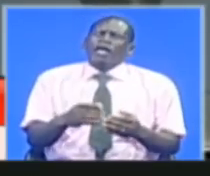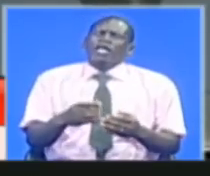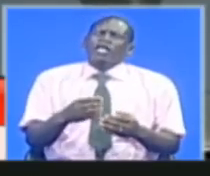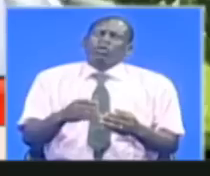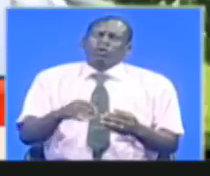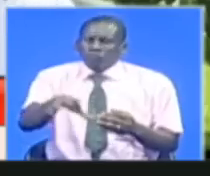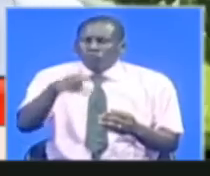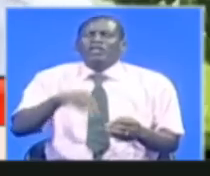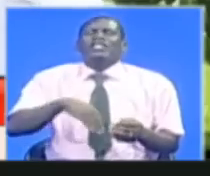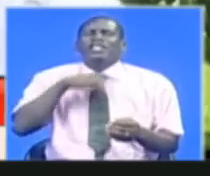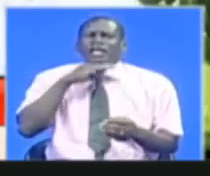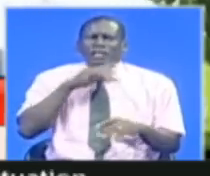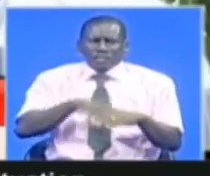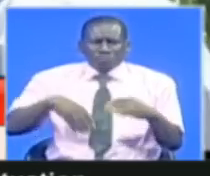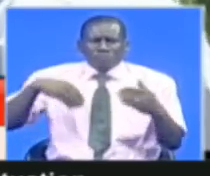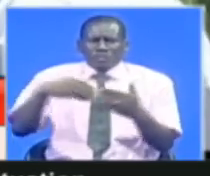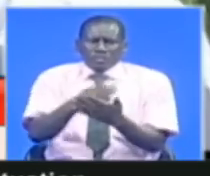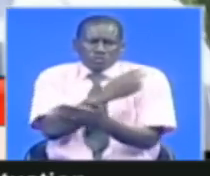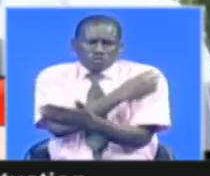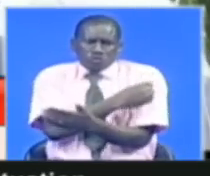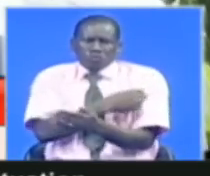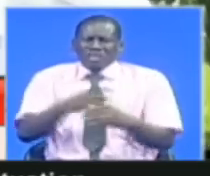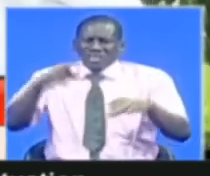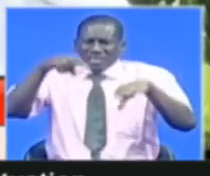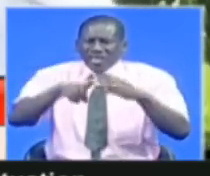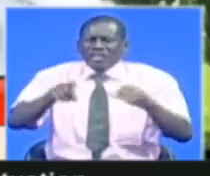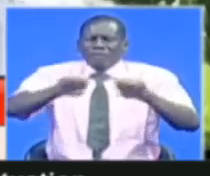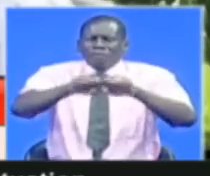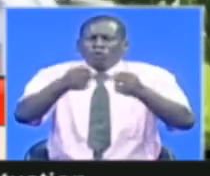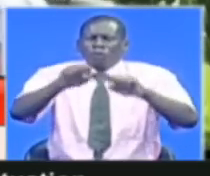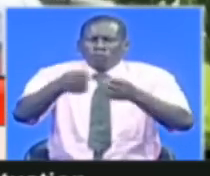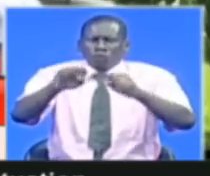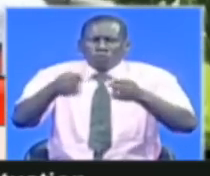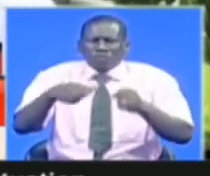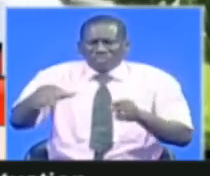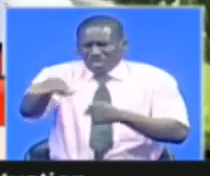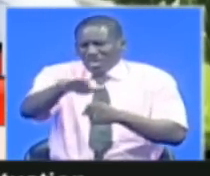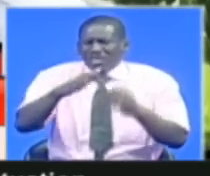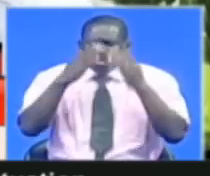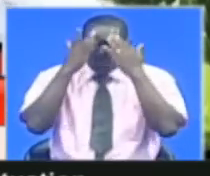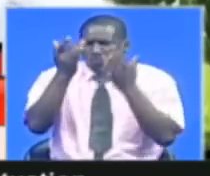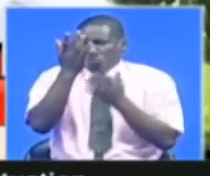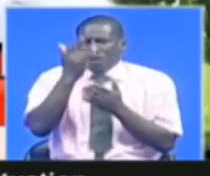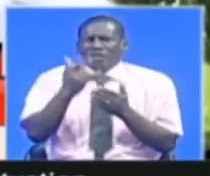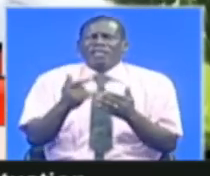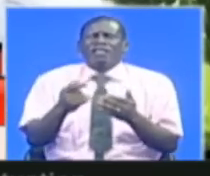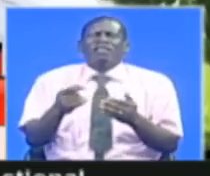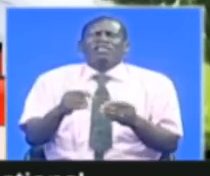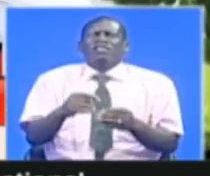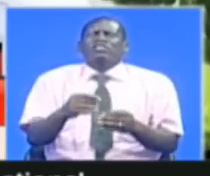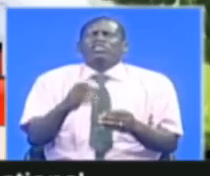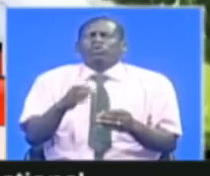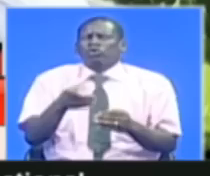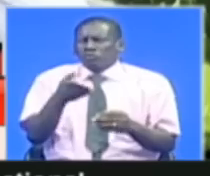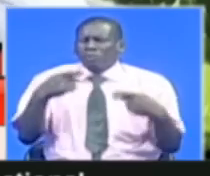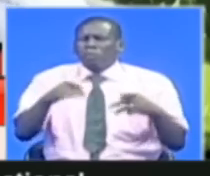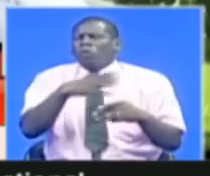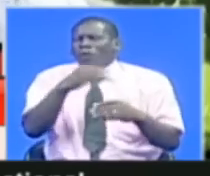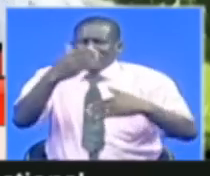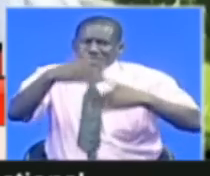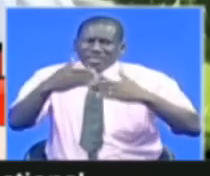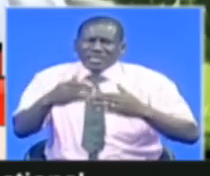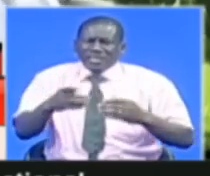arrival. They came in, broke up the squash court. I don't know what was the motive. Went near the main